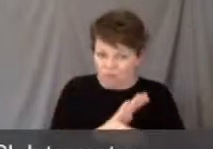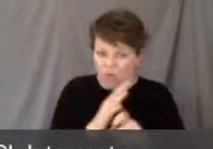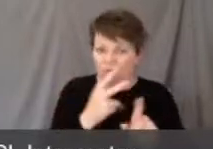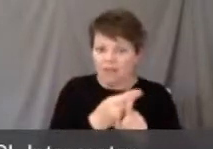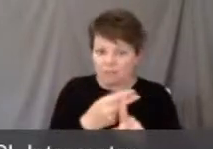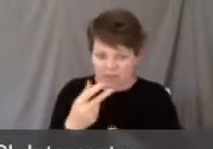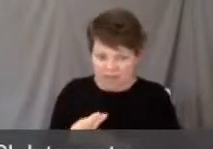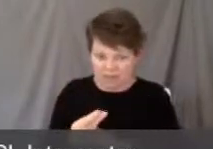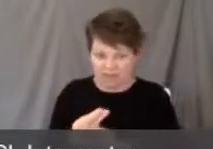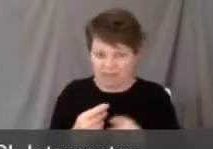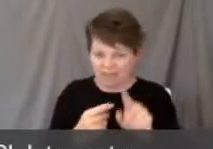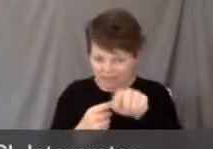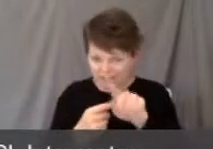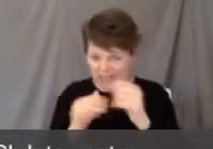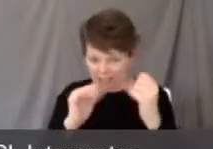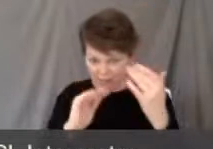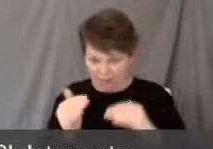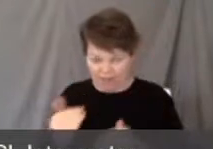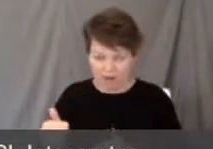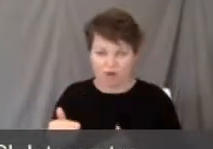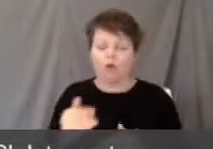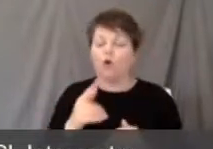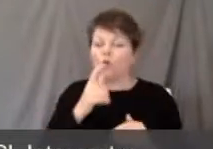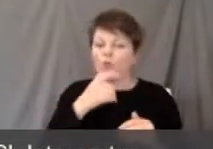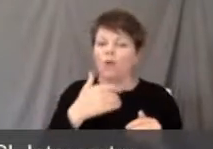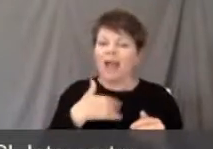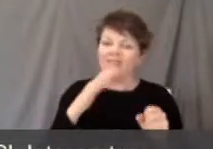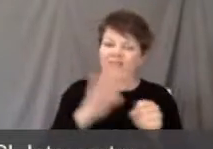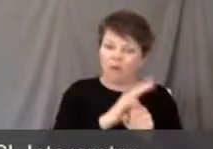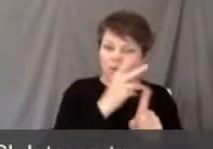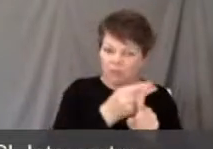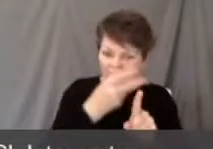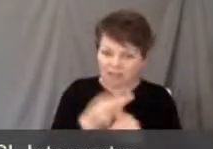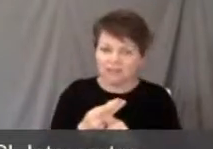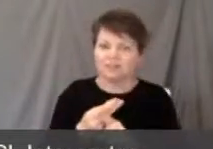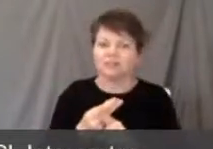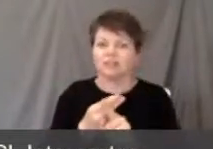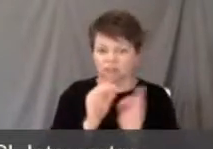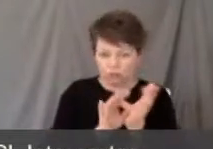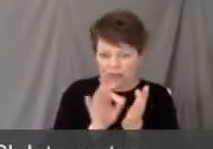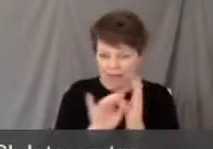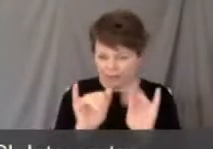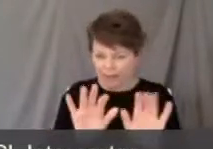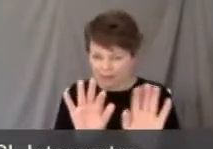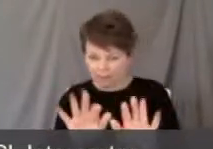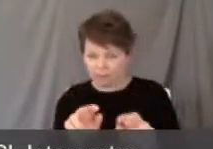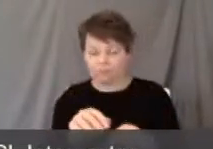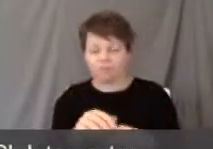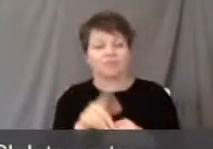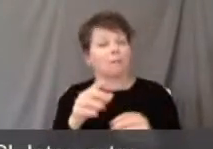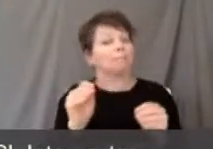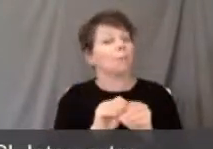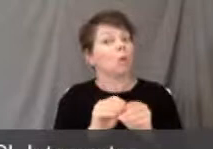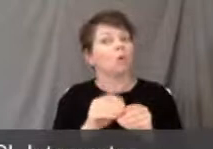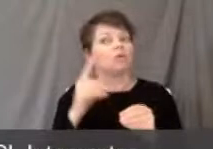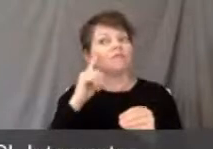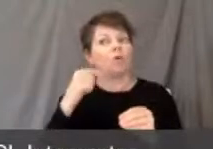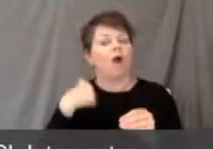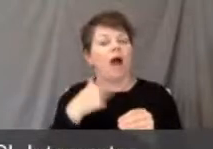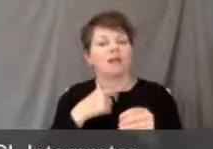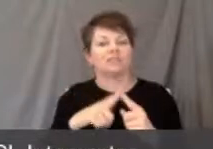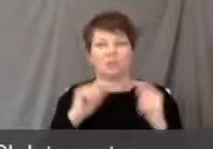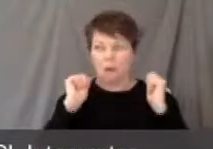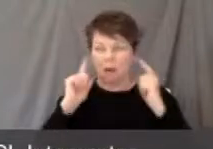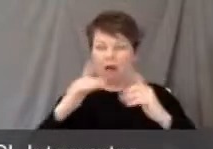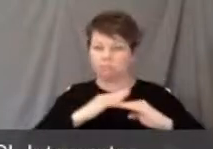doses and are tracked with this number. So again, like Dr. Mudge said, really important for that herd immunity for as many of these folks to get